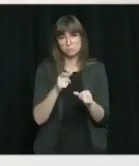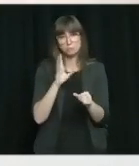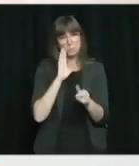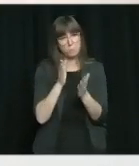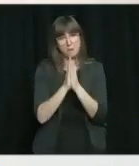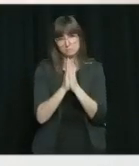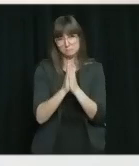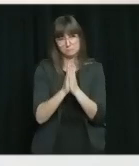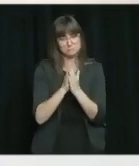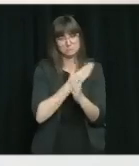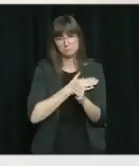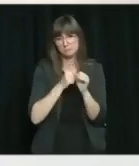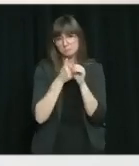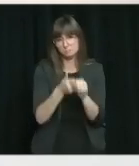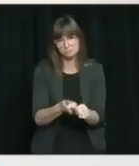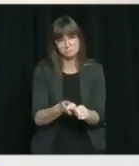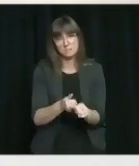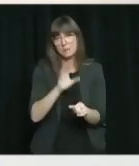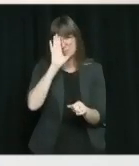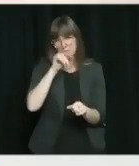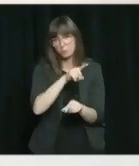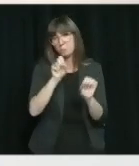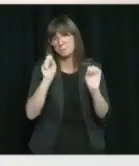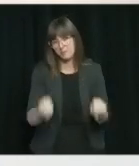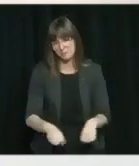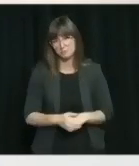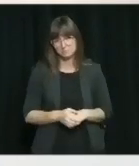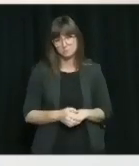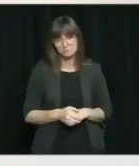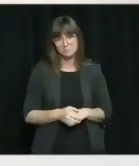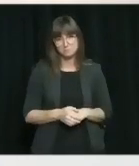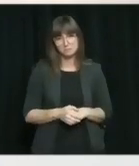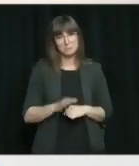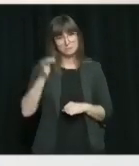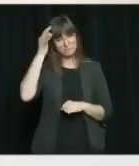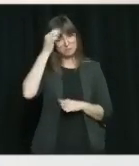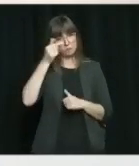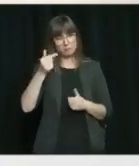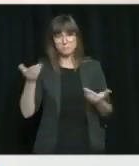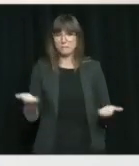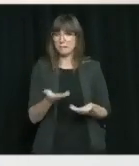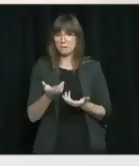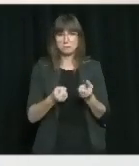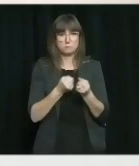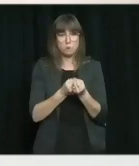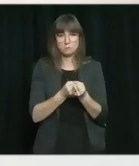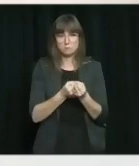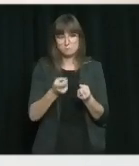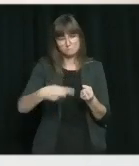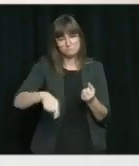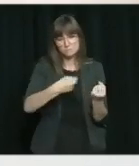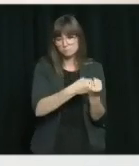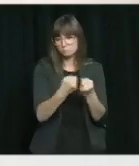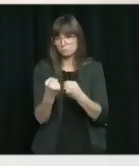of you because I know you're capable of it. We're there for you. Make sure you're leaning on each other,